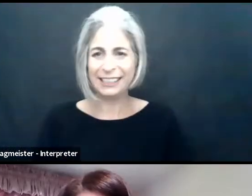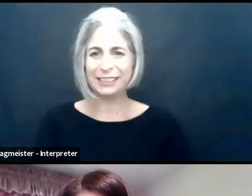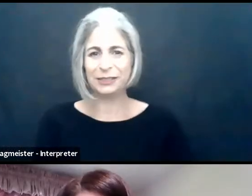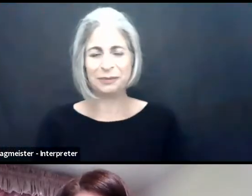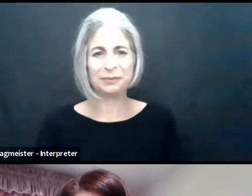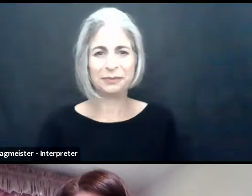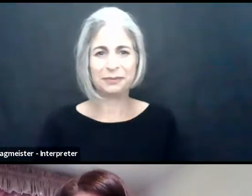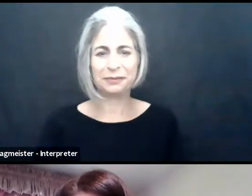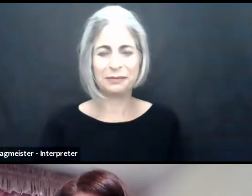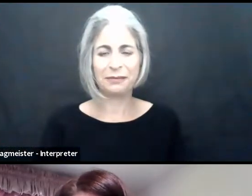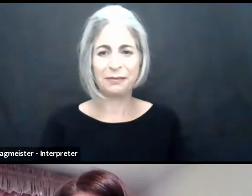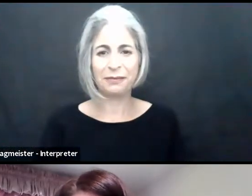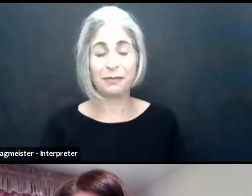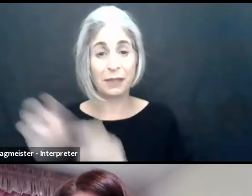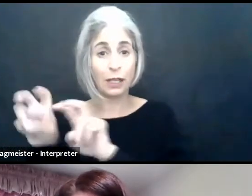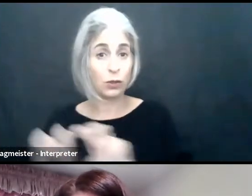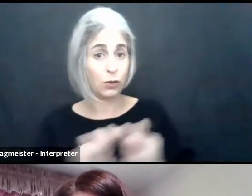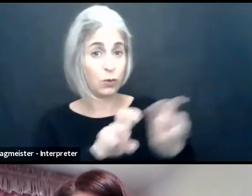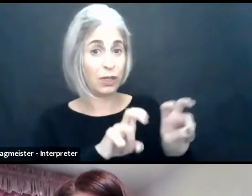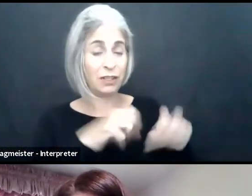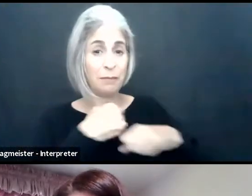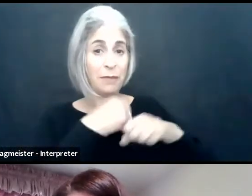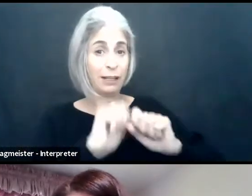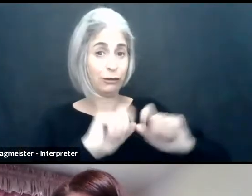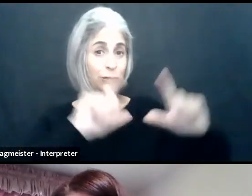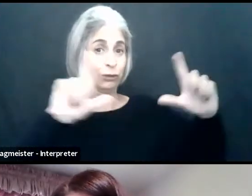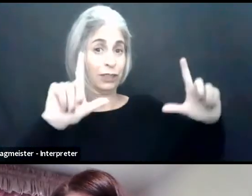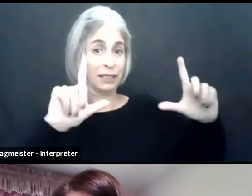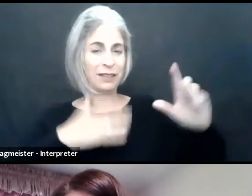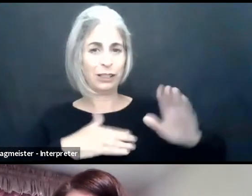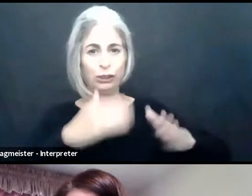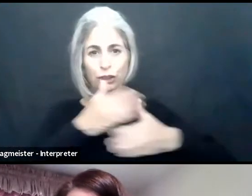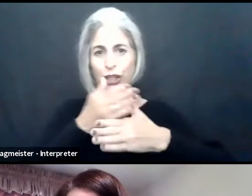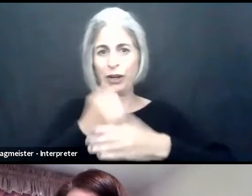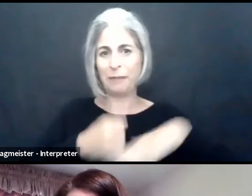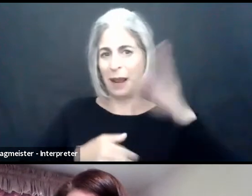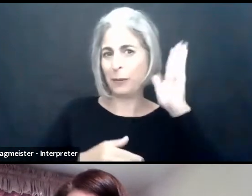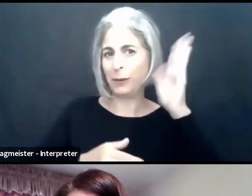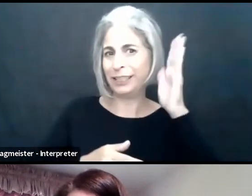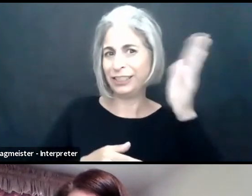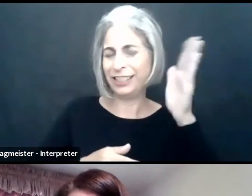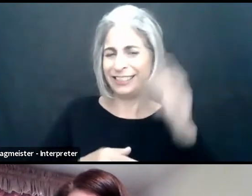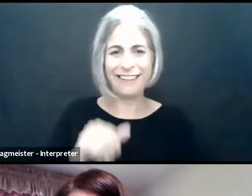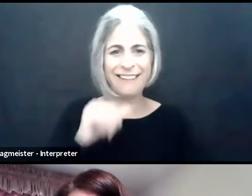I'm going to switch for a moment just to make sure that my screen is sharing my presentation and not.